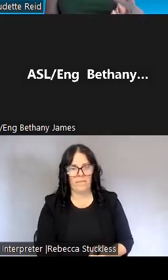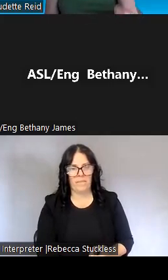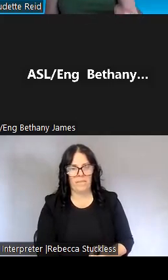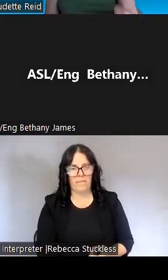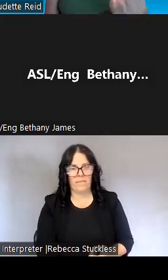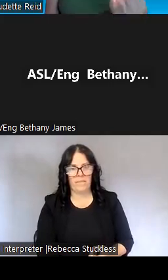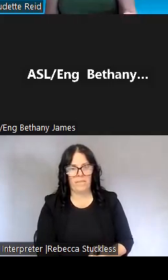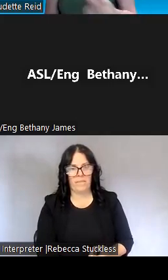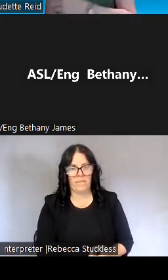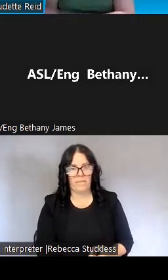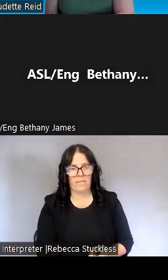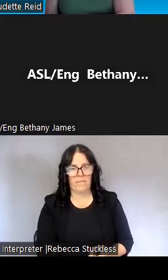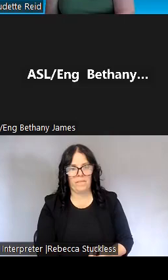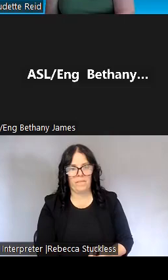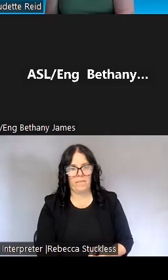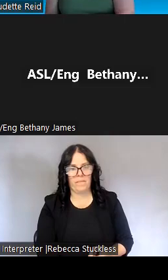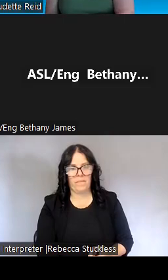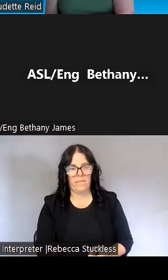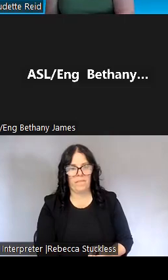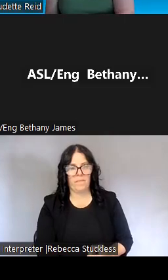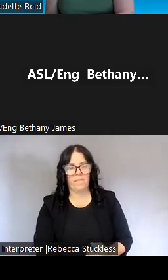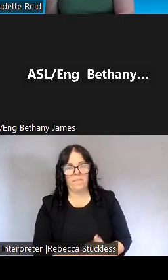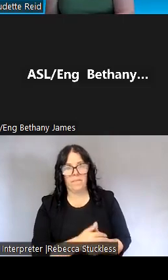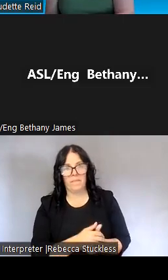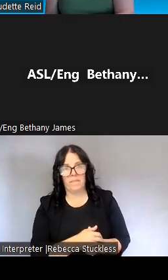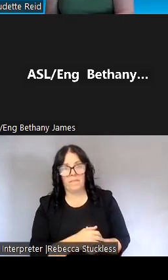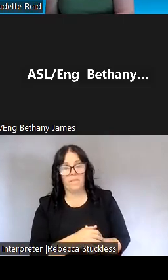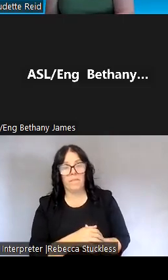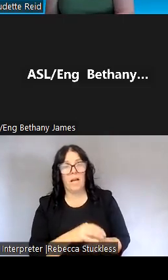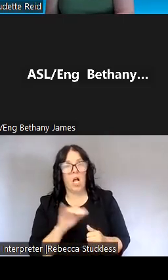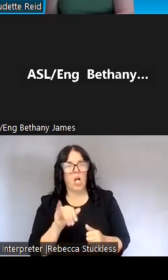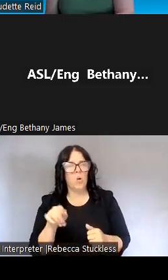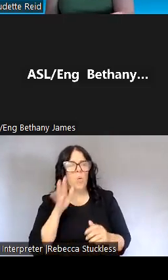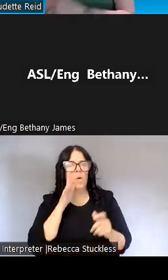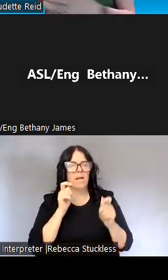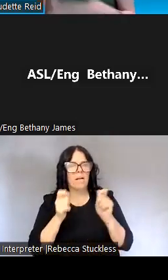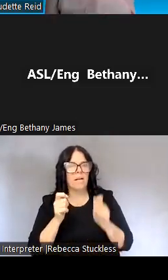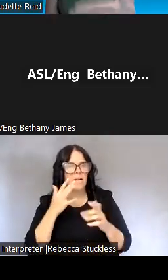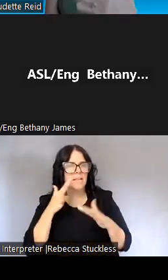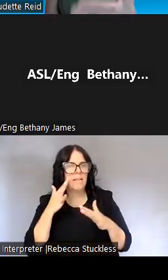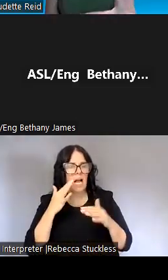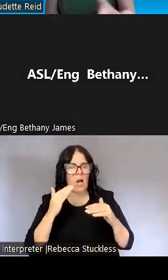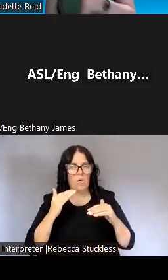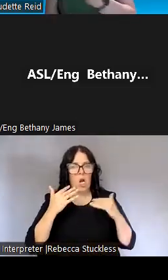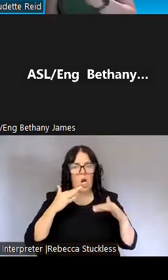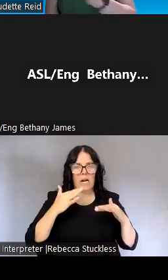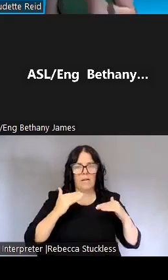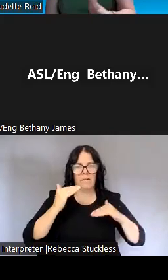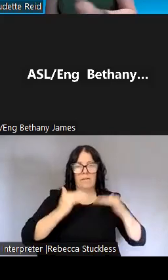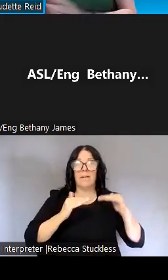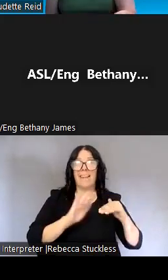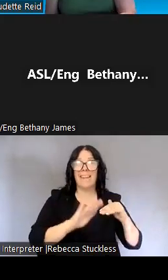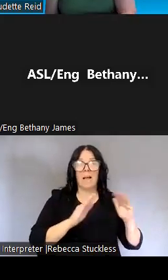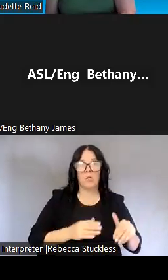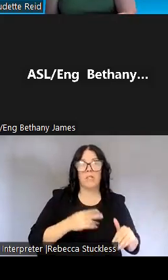the function conversation awareness automatically lowers the volume of your audio and enhances the voice that's